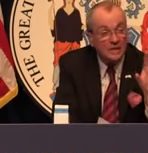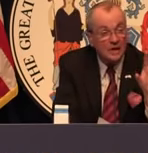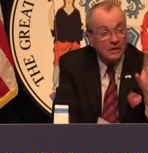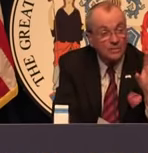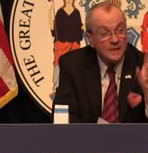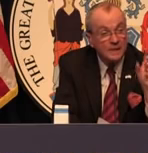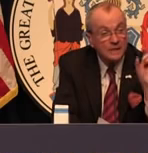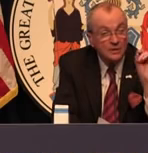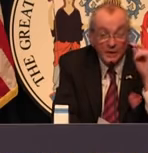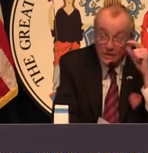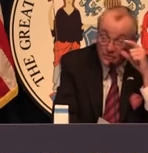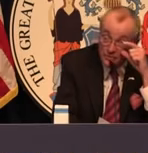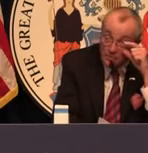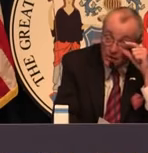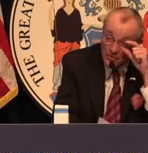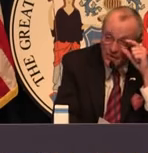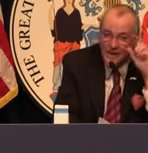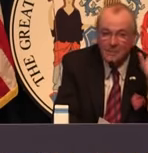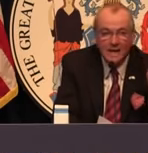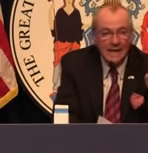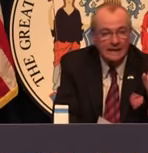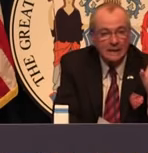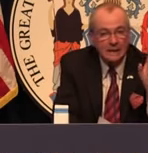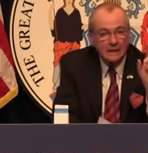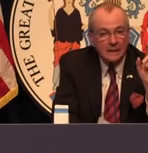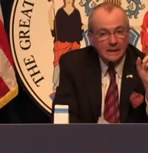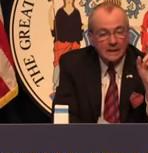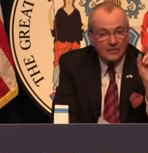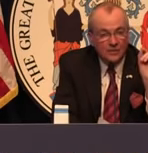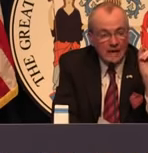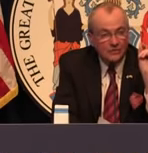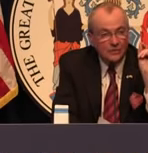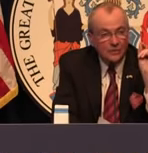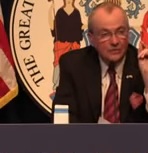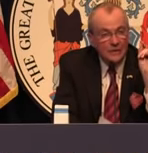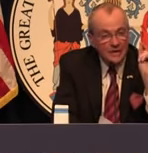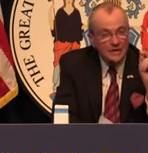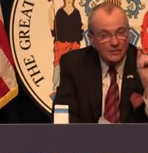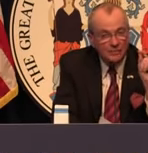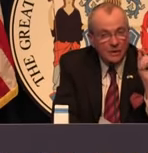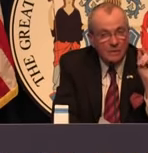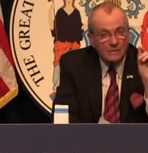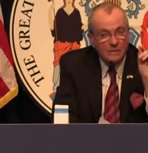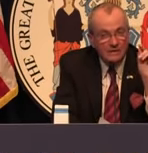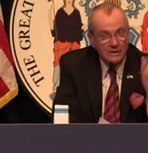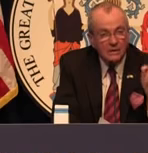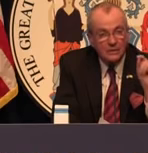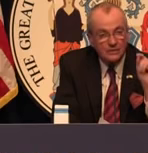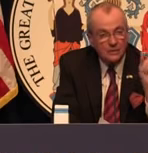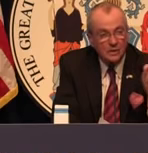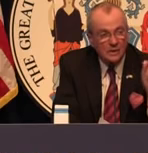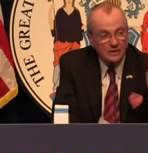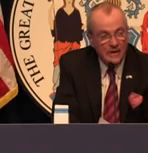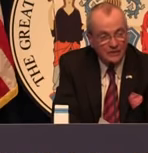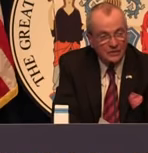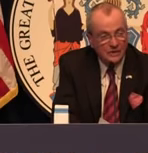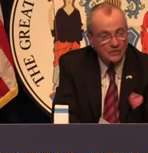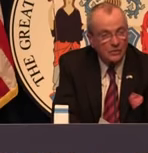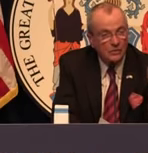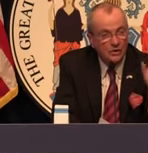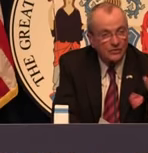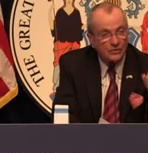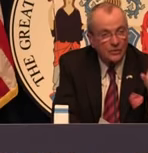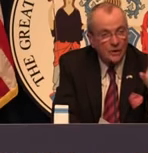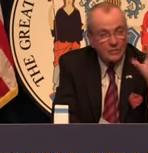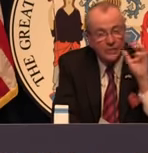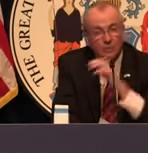their CEO, who hails from Marseille, I might add, in France. It was not just about what Moderna is doing on vaccines.